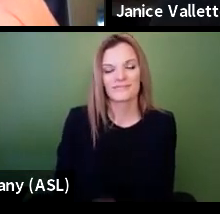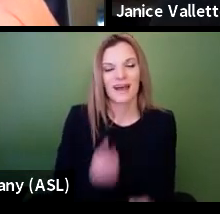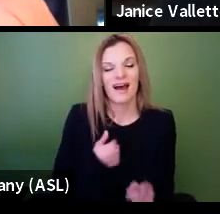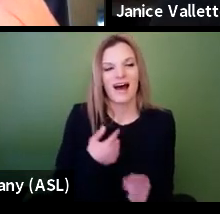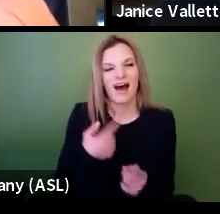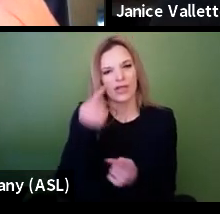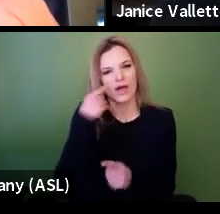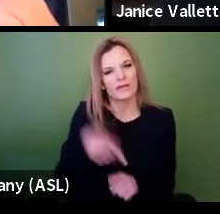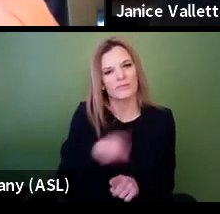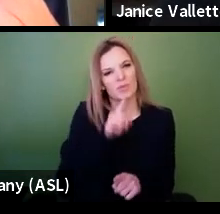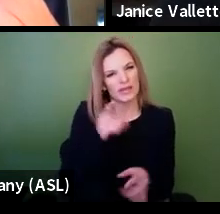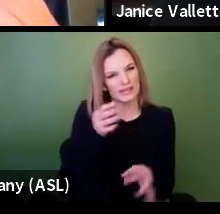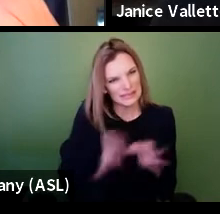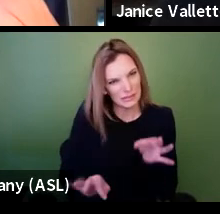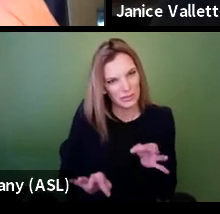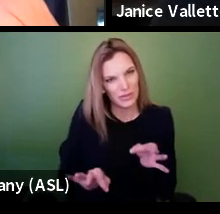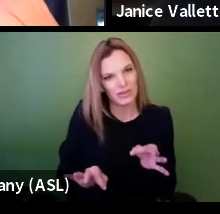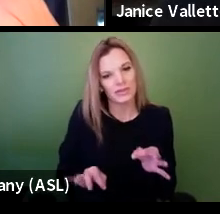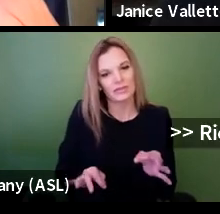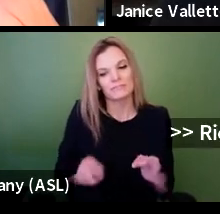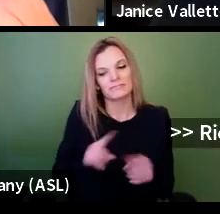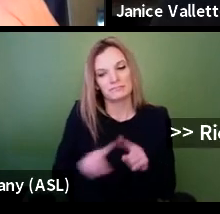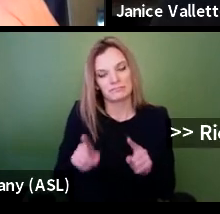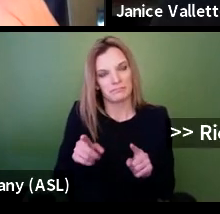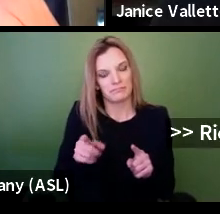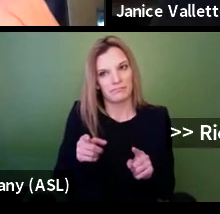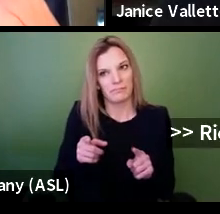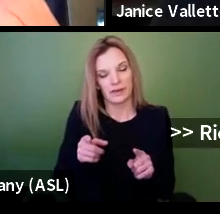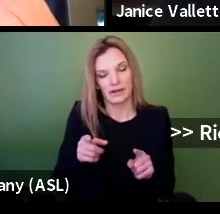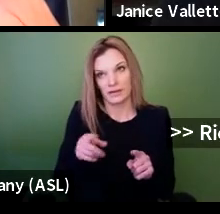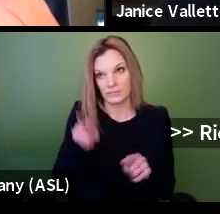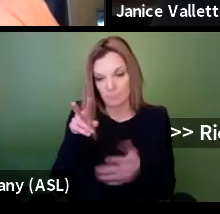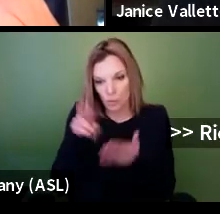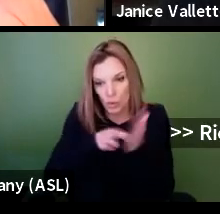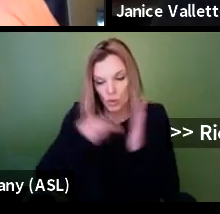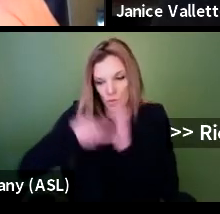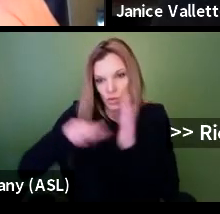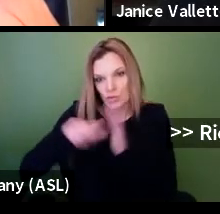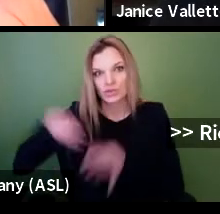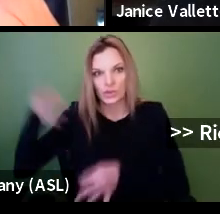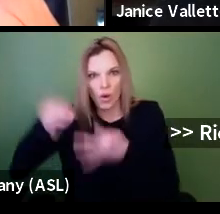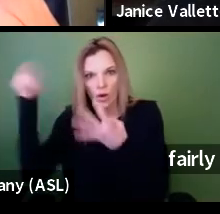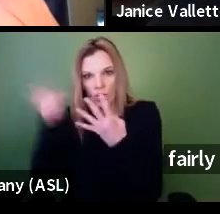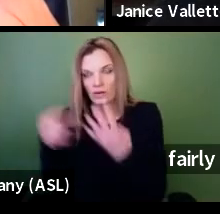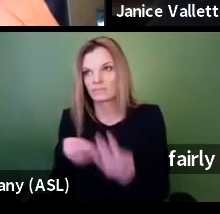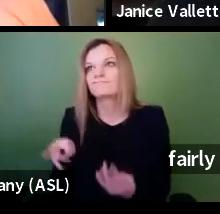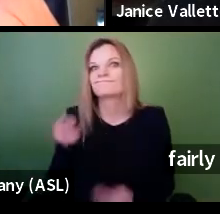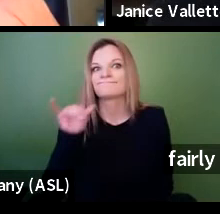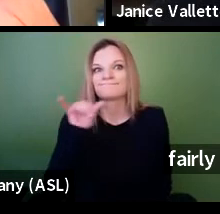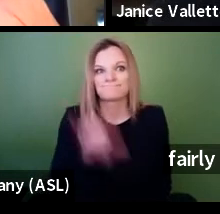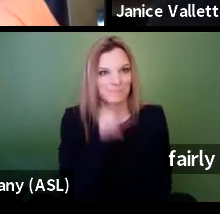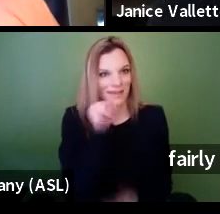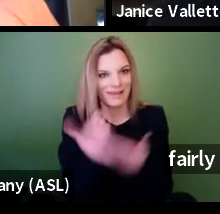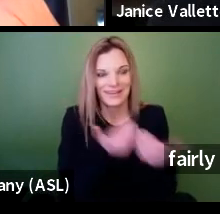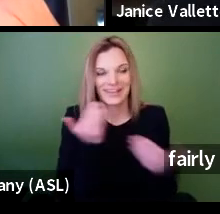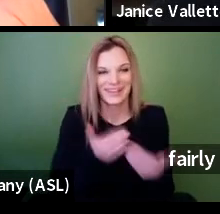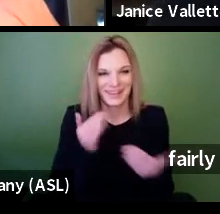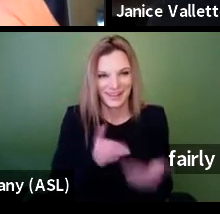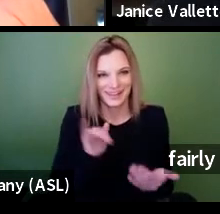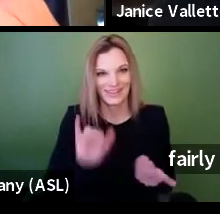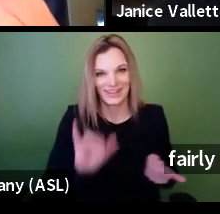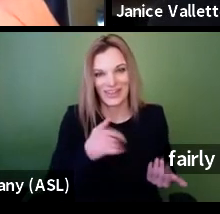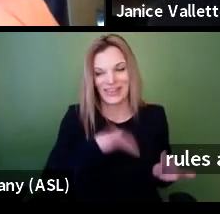draw the lines, but after reading all the rules and court opinions, it's not going to be that easy. So I think that's